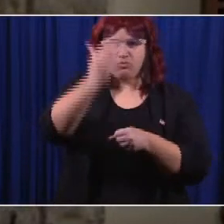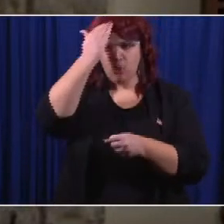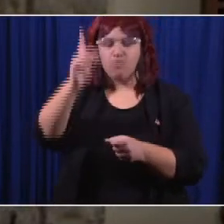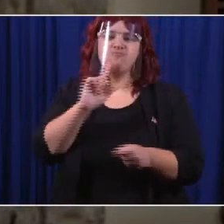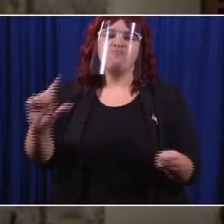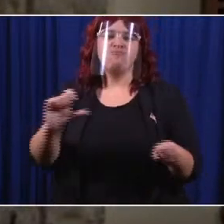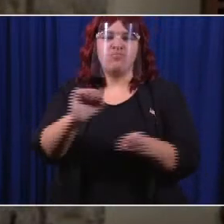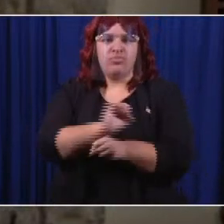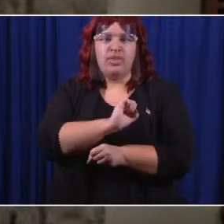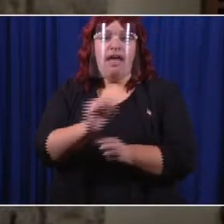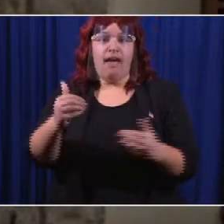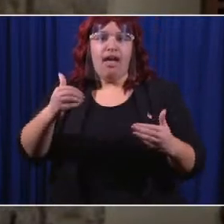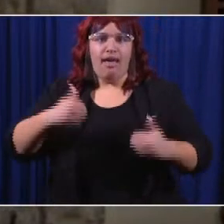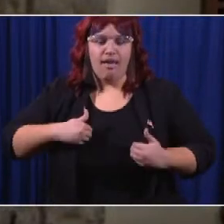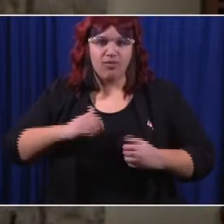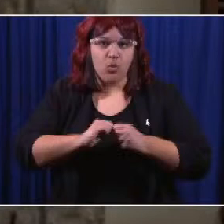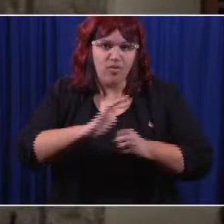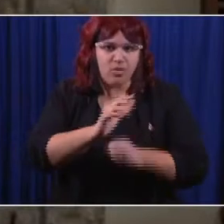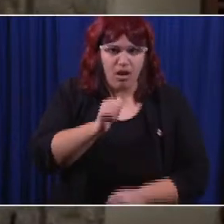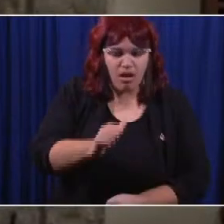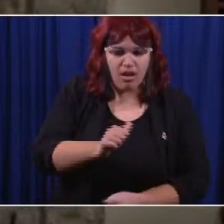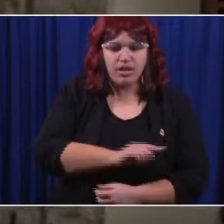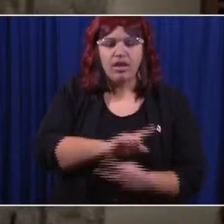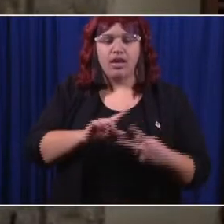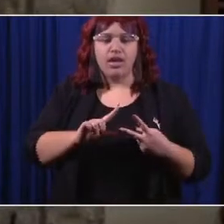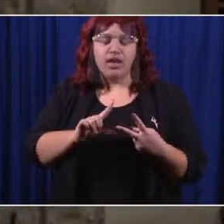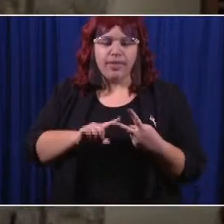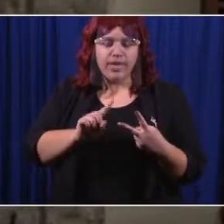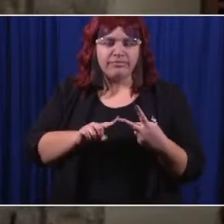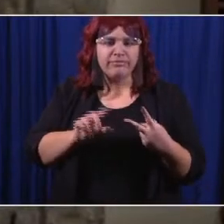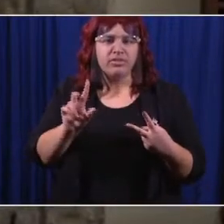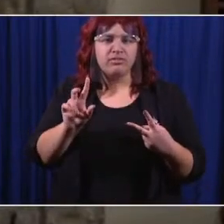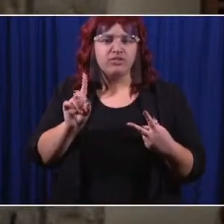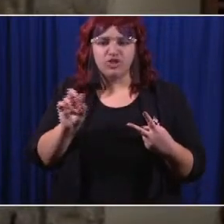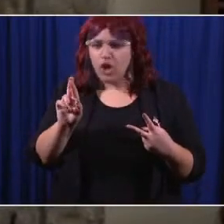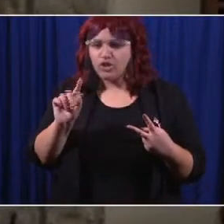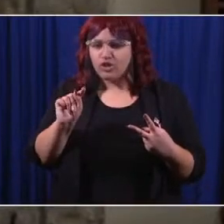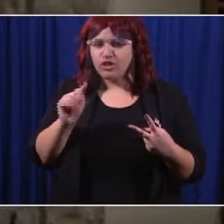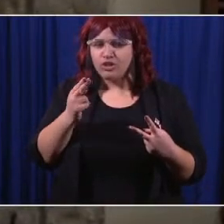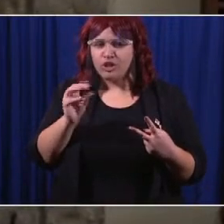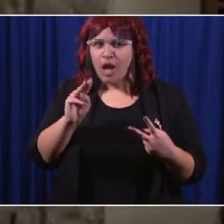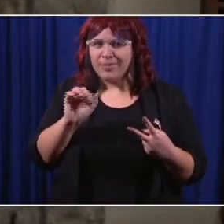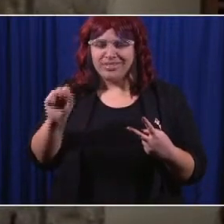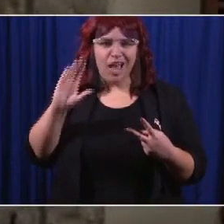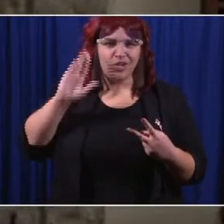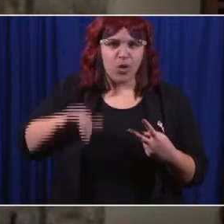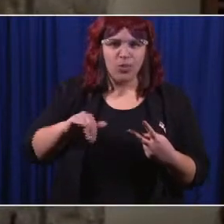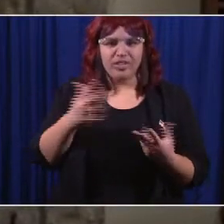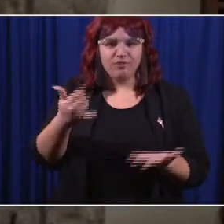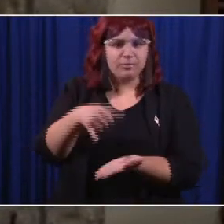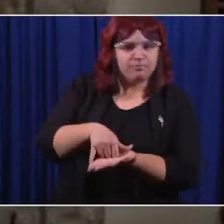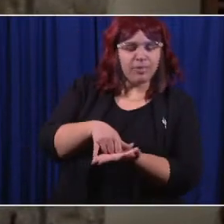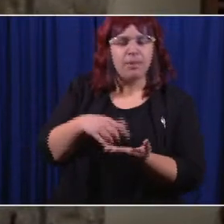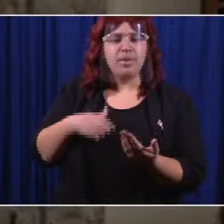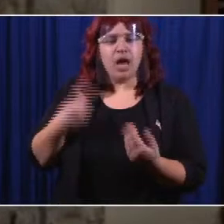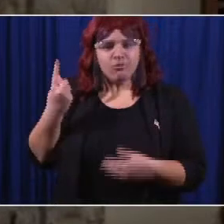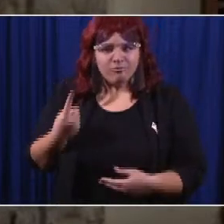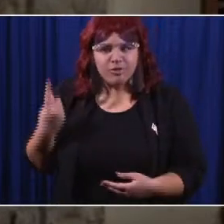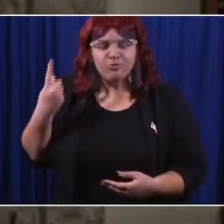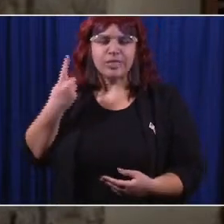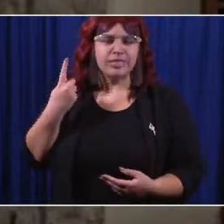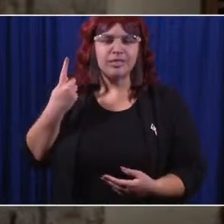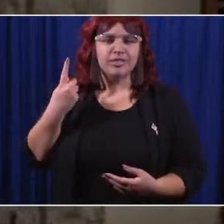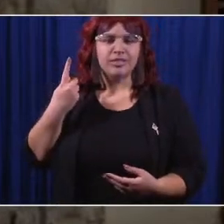is, does anyone know, I know Dr. Thomas is no longer on the call, but does anybody know more about the hospital that